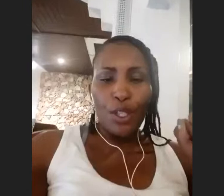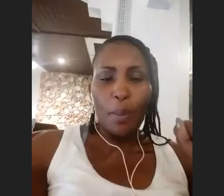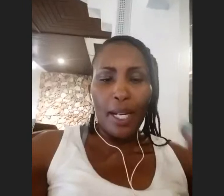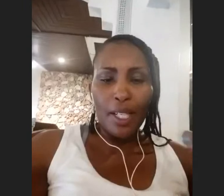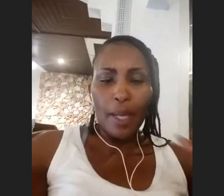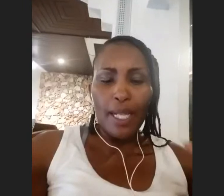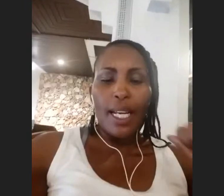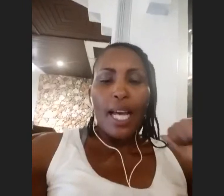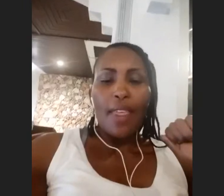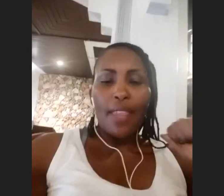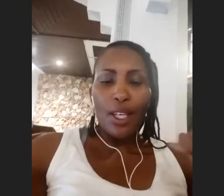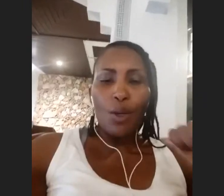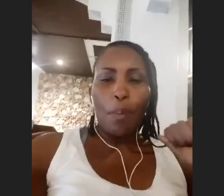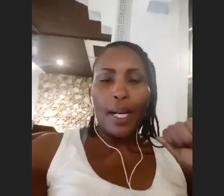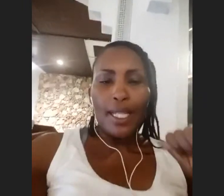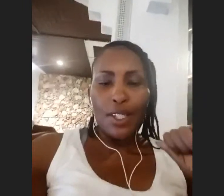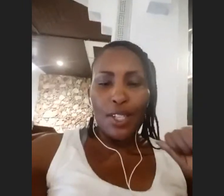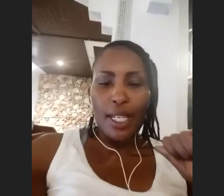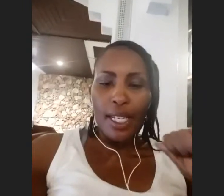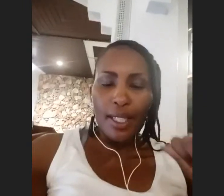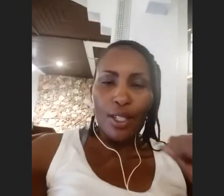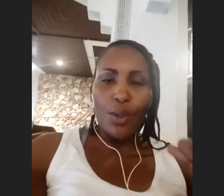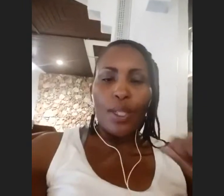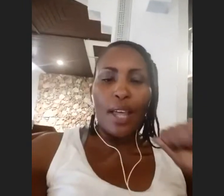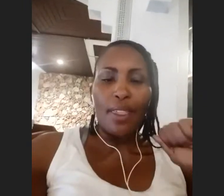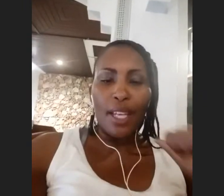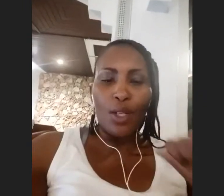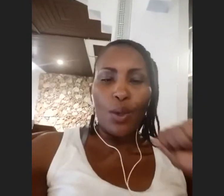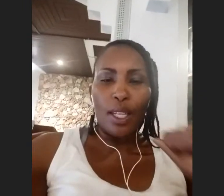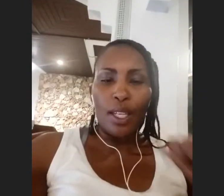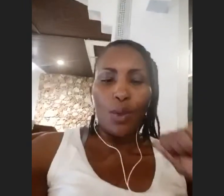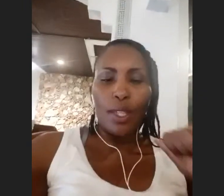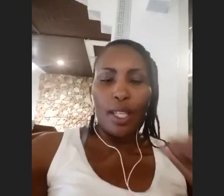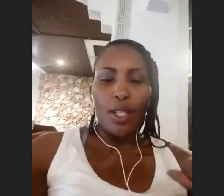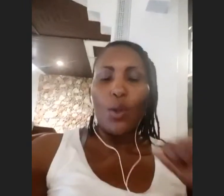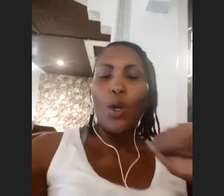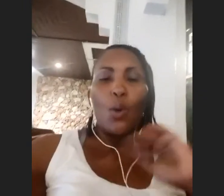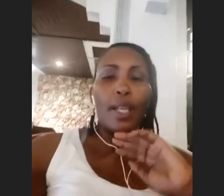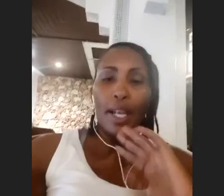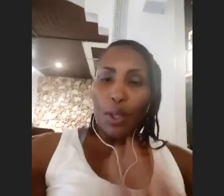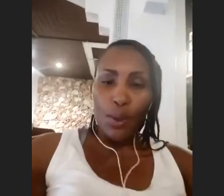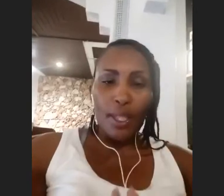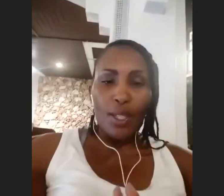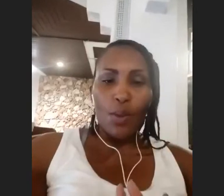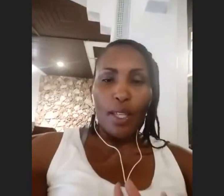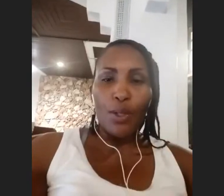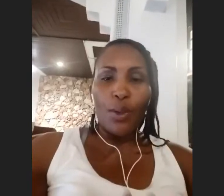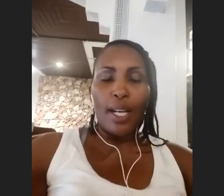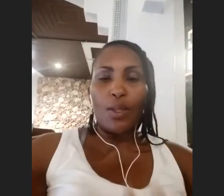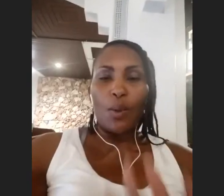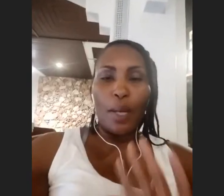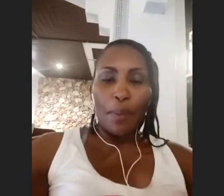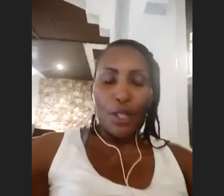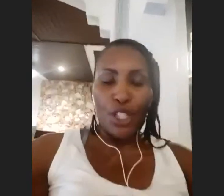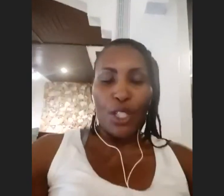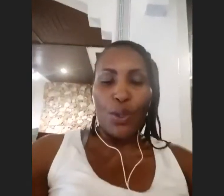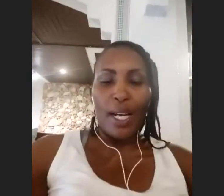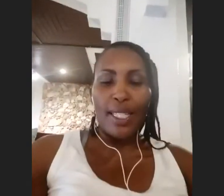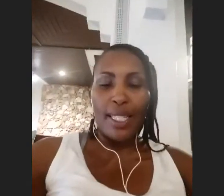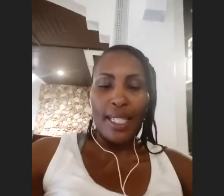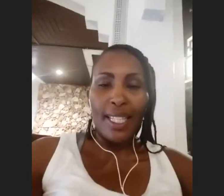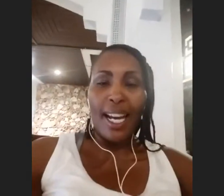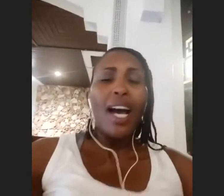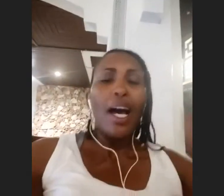Institute of Pension Management. Thank you, Panessa Training Institute. Thank you. We cannot do this without you guys, so we appreciate